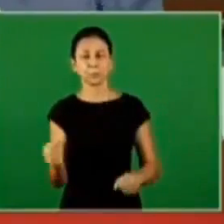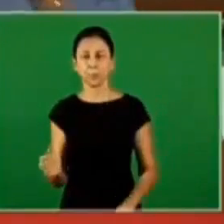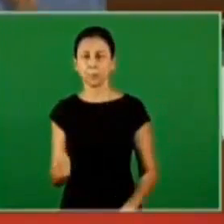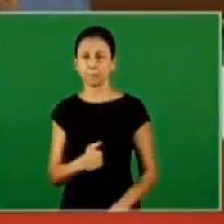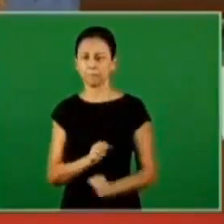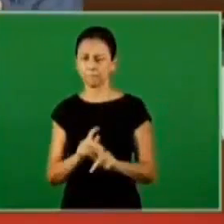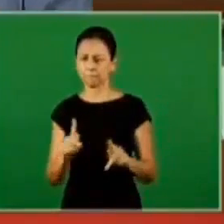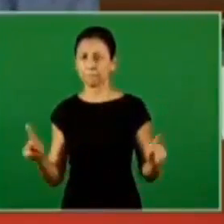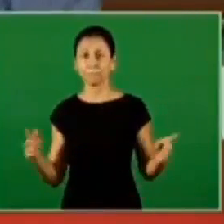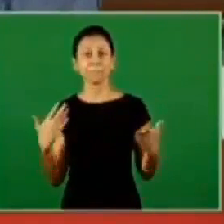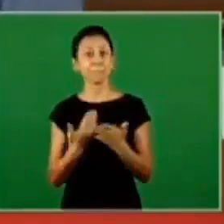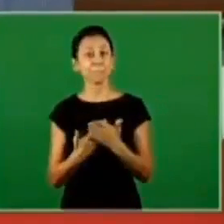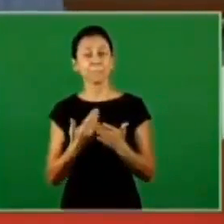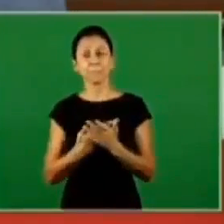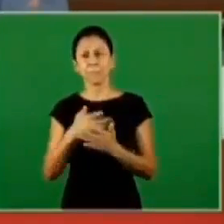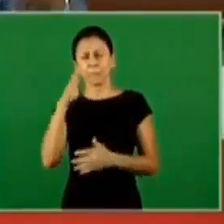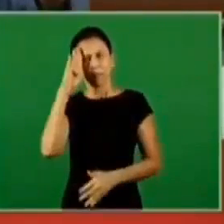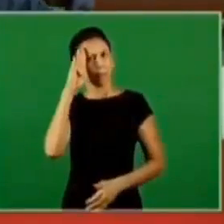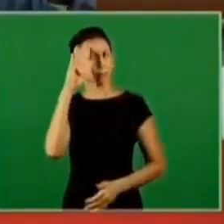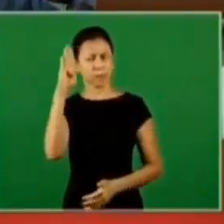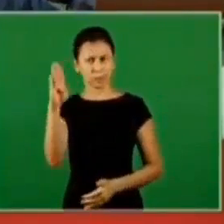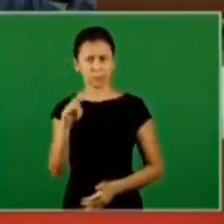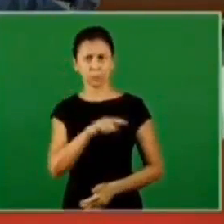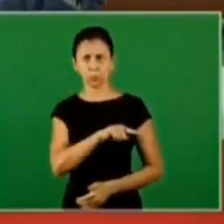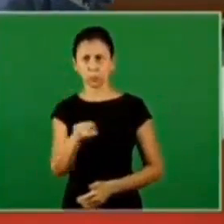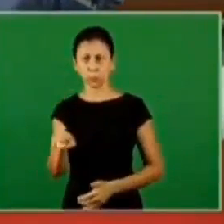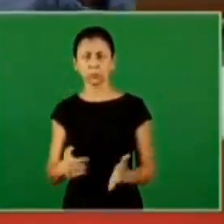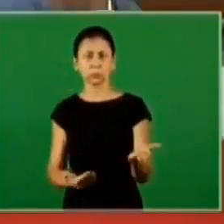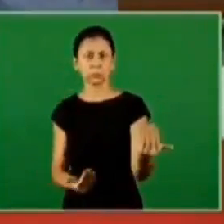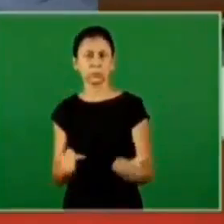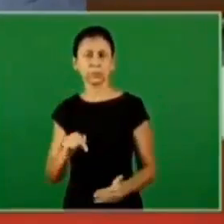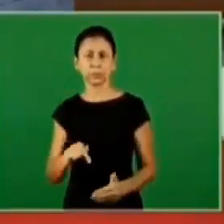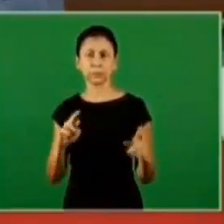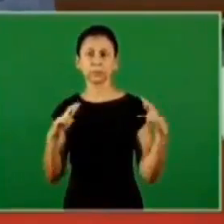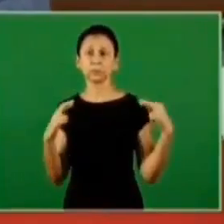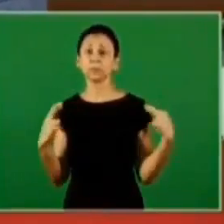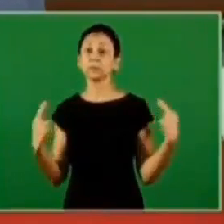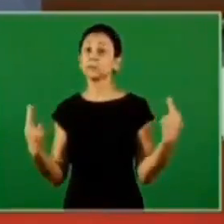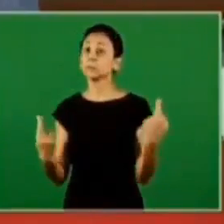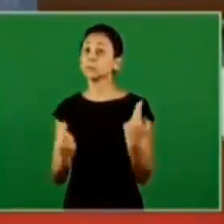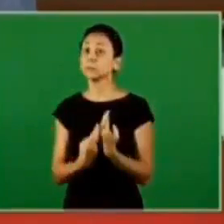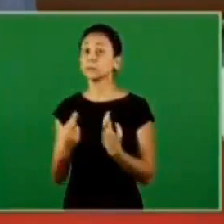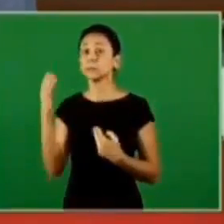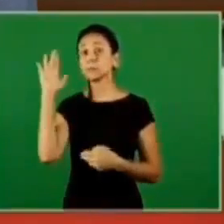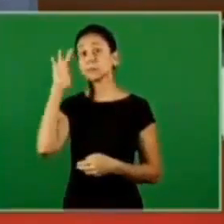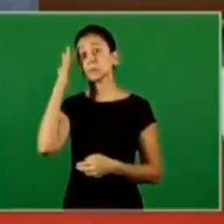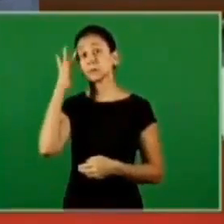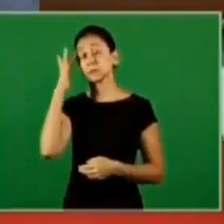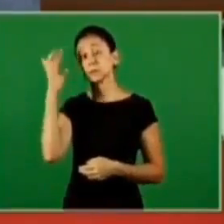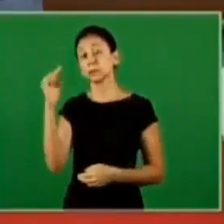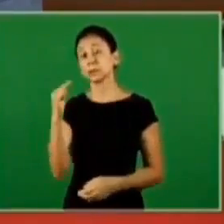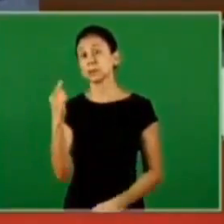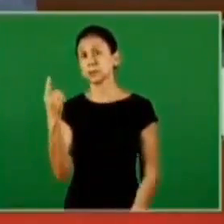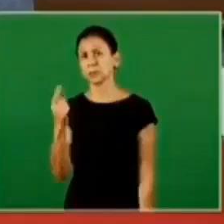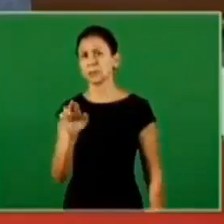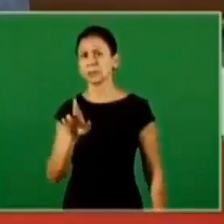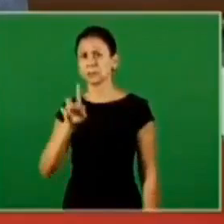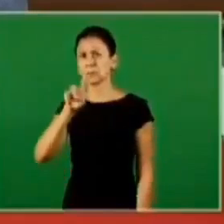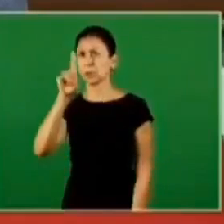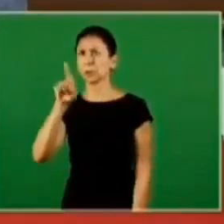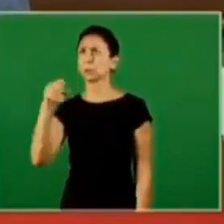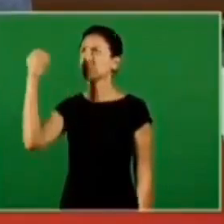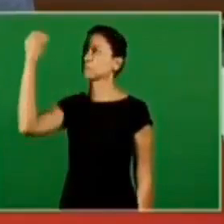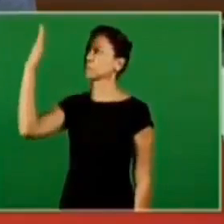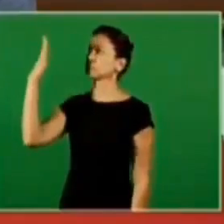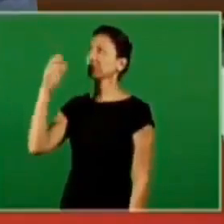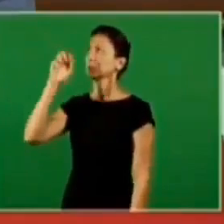When we study Revelations today, it's fundamental that the youth, the brethren are here, understand that we're not speaking about